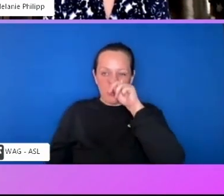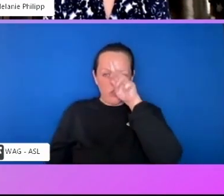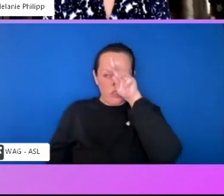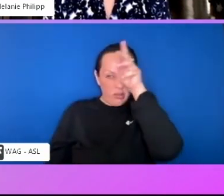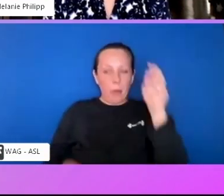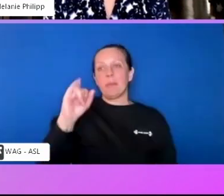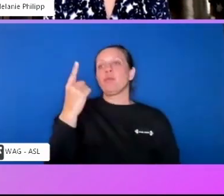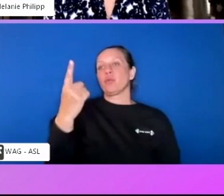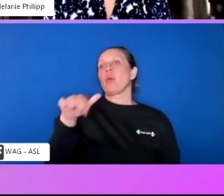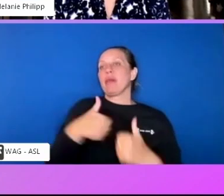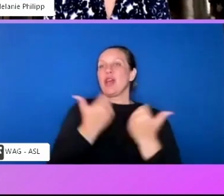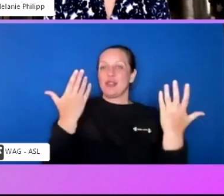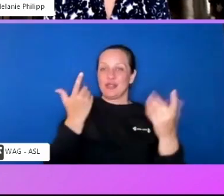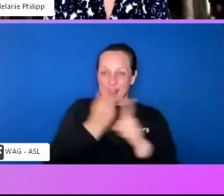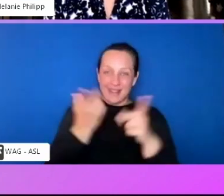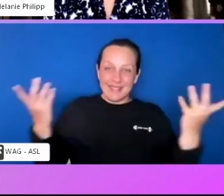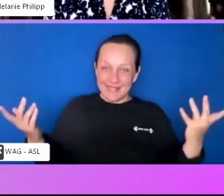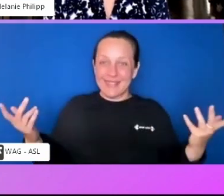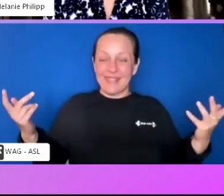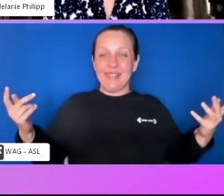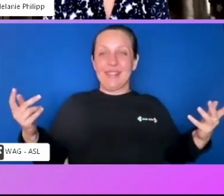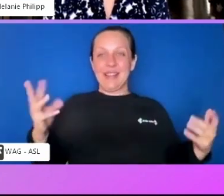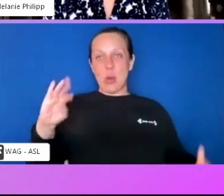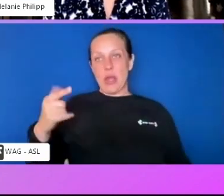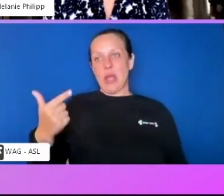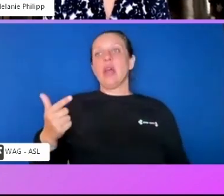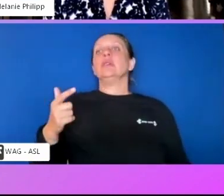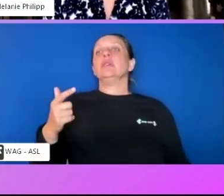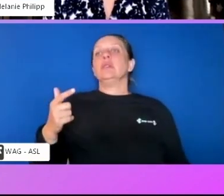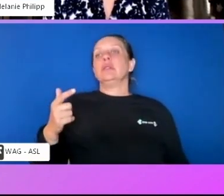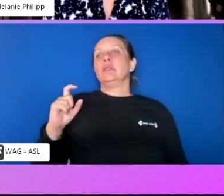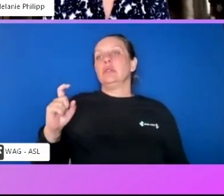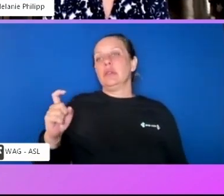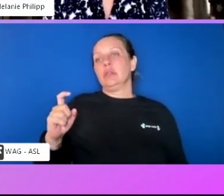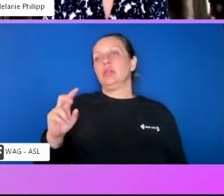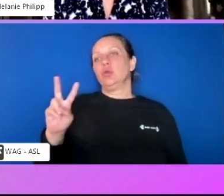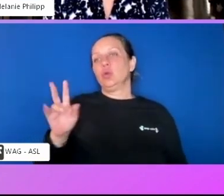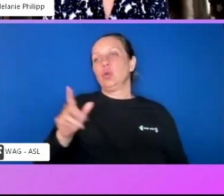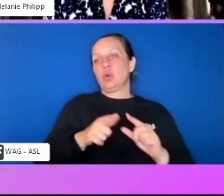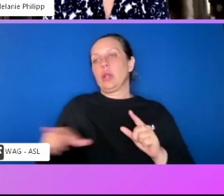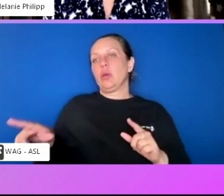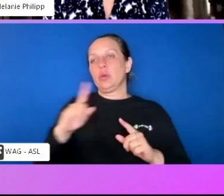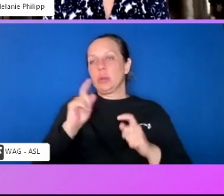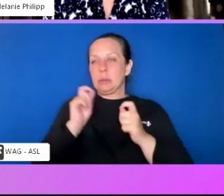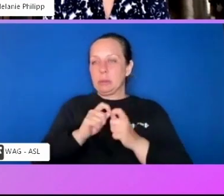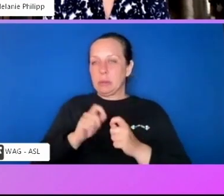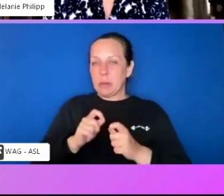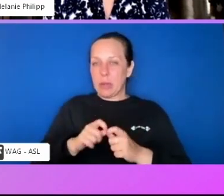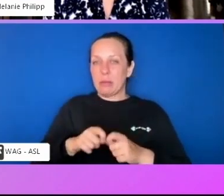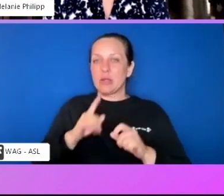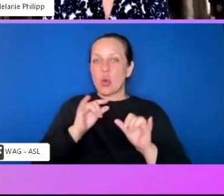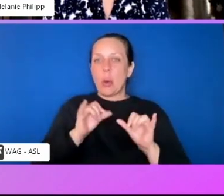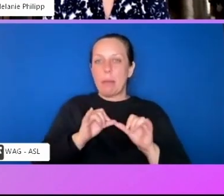That's one of the challenges, right? It's WCAG's 2 language is very precise so that it is super measurable and